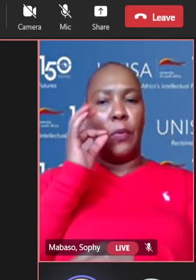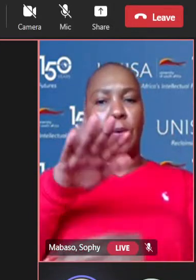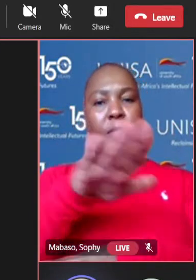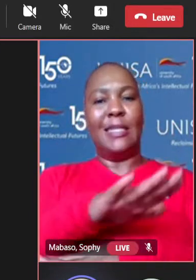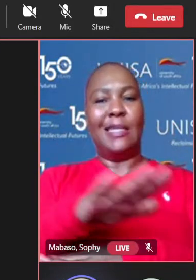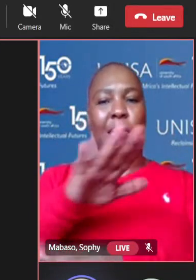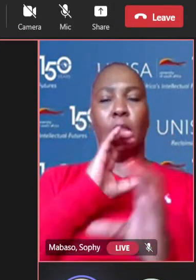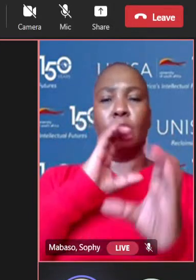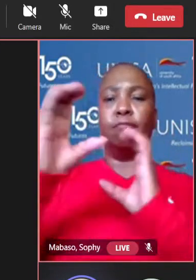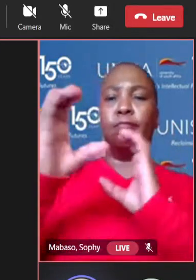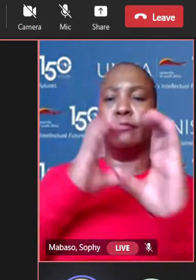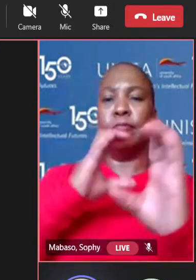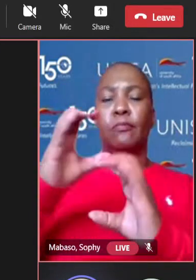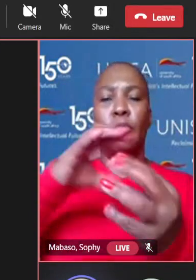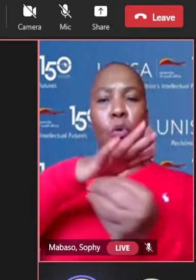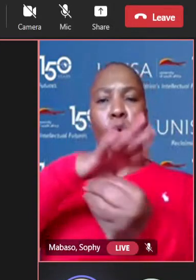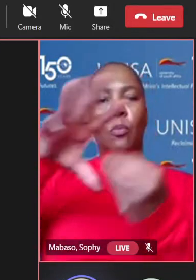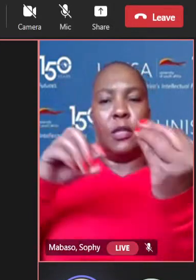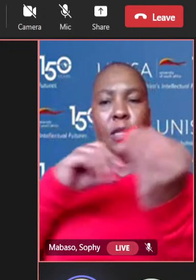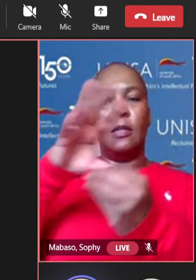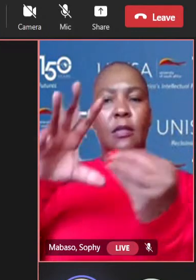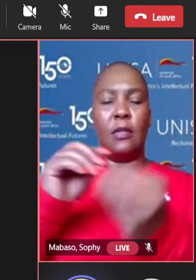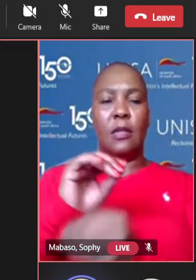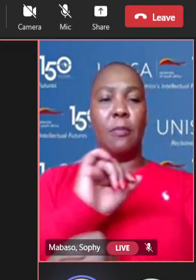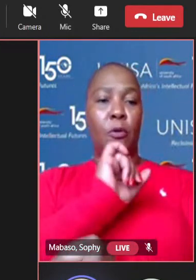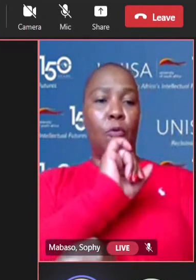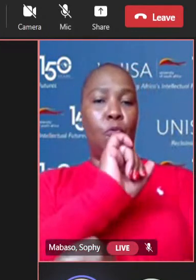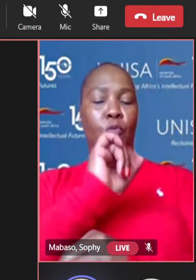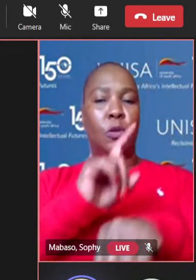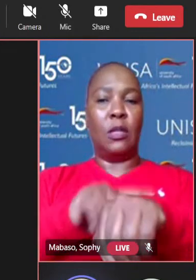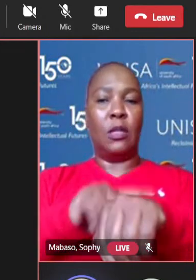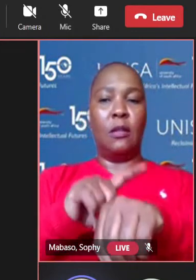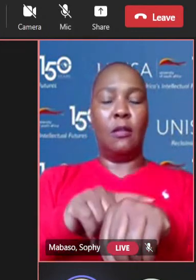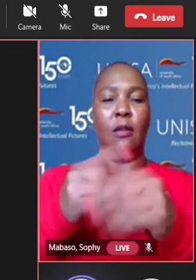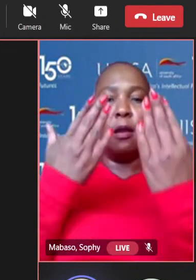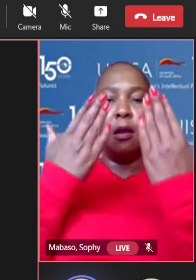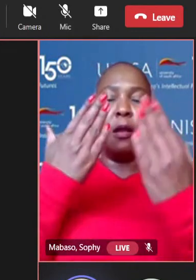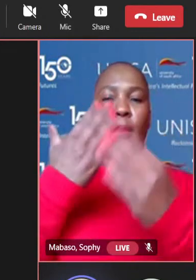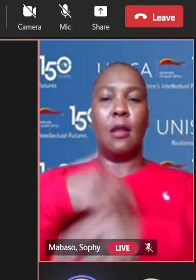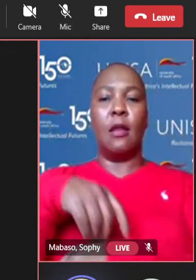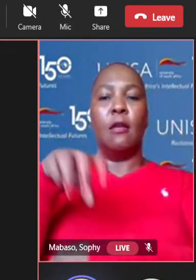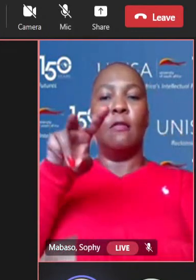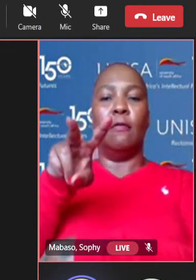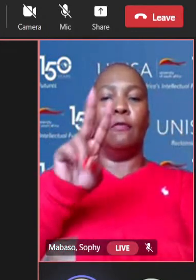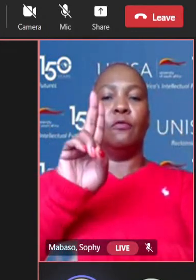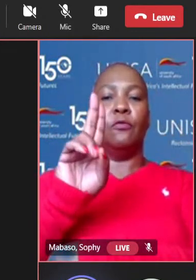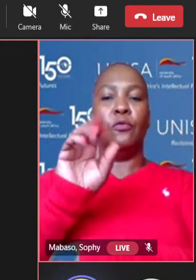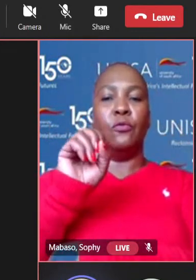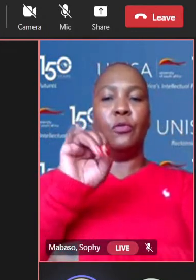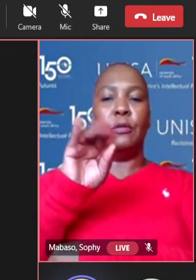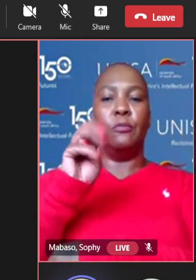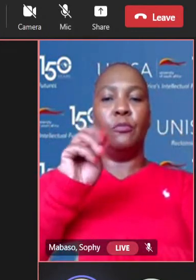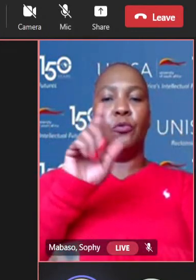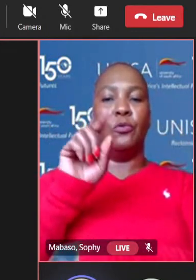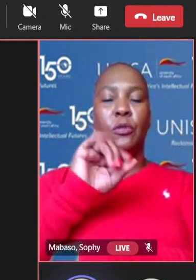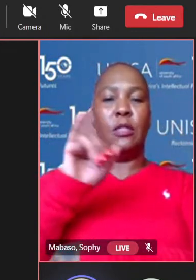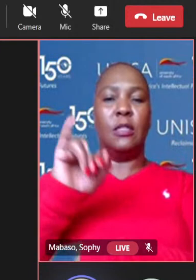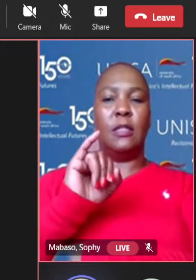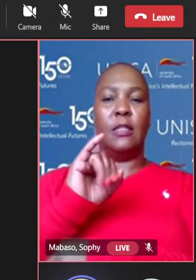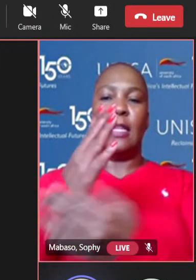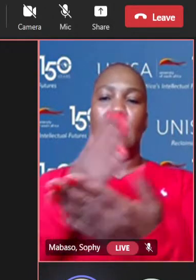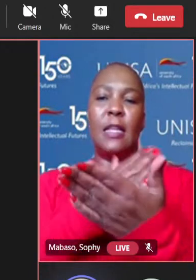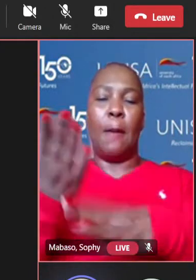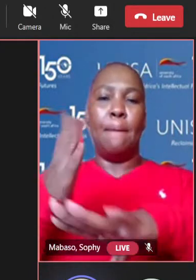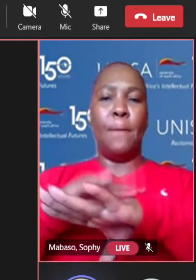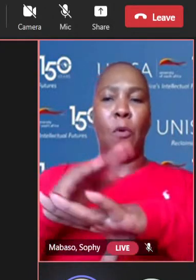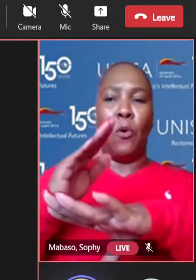communicating with family members about your schedule. Vusimusi also now shared a lot of information with you about establishing a